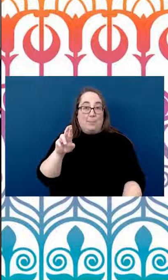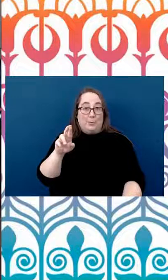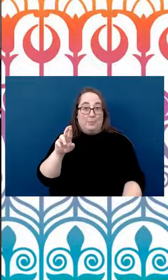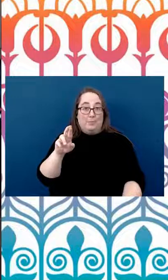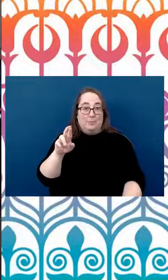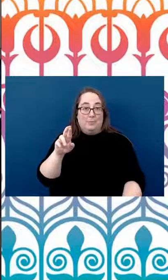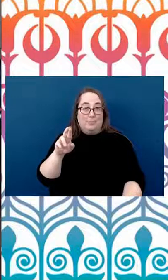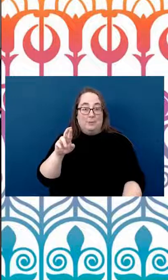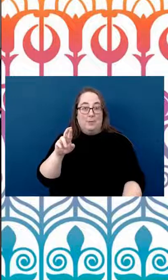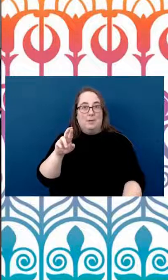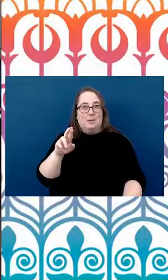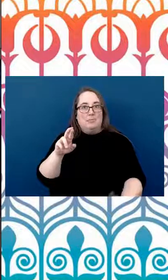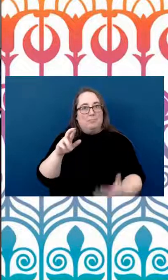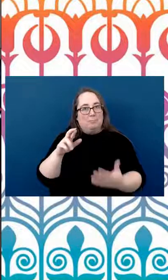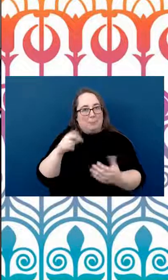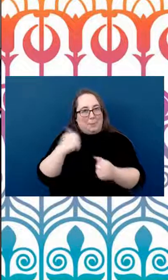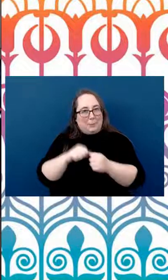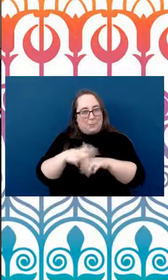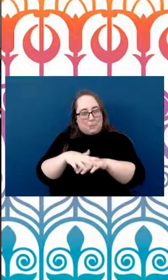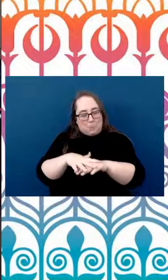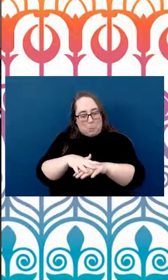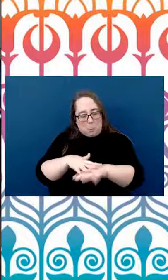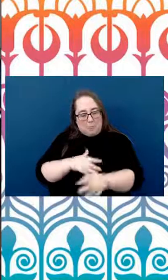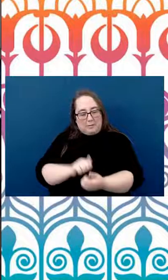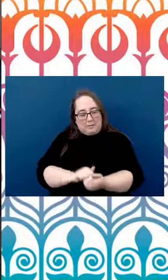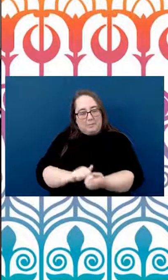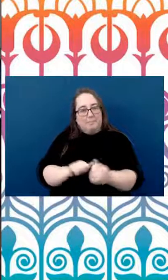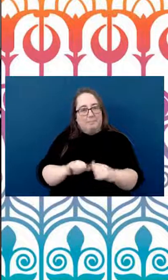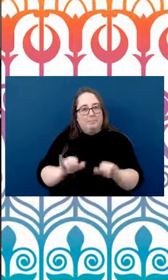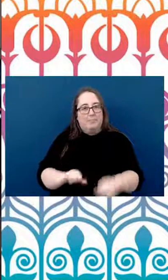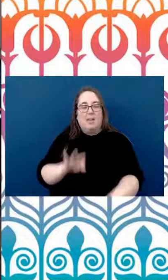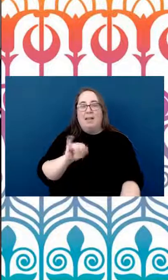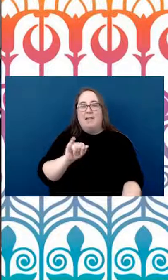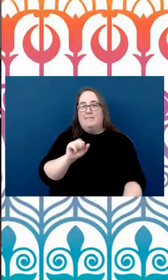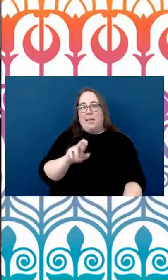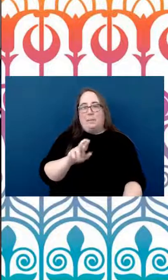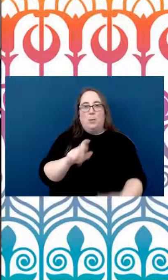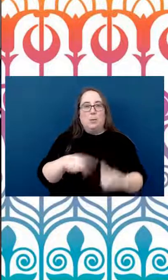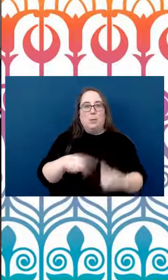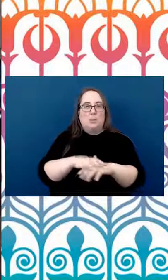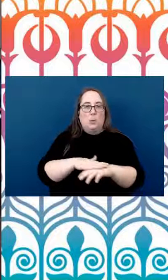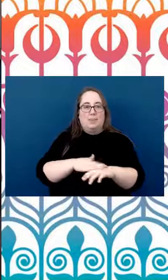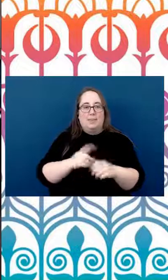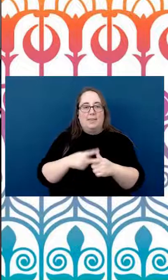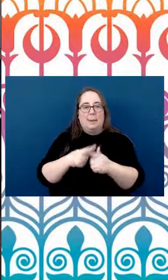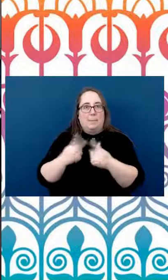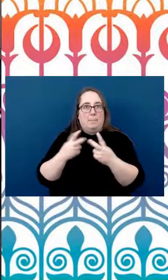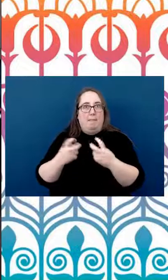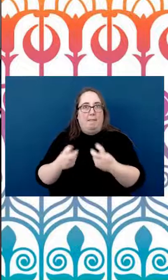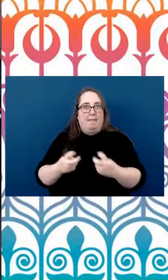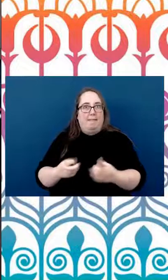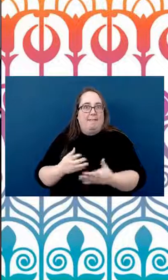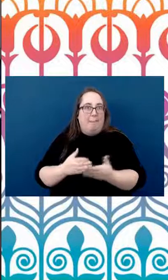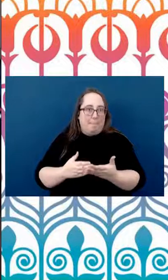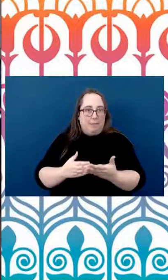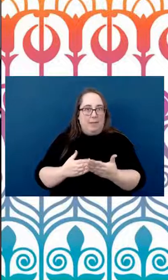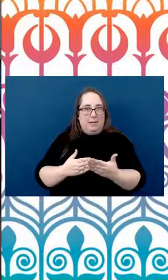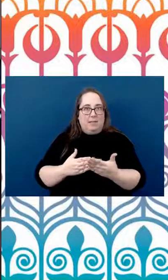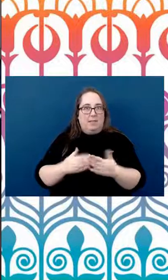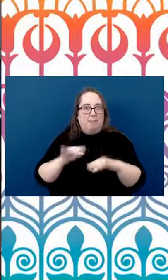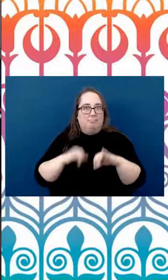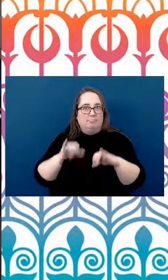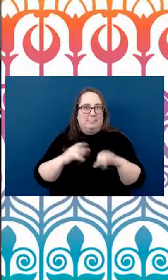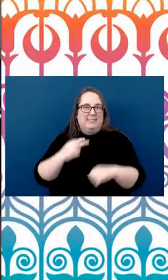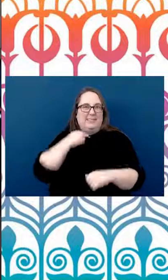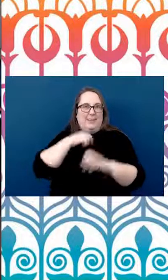slowing down your digestive system. But it also has fiber. When it slows down, it pulls out some of these things that have been stuck in your body for